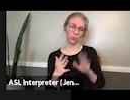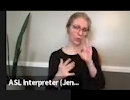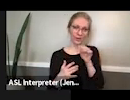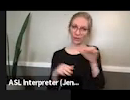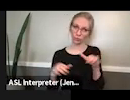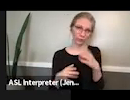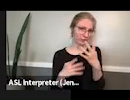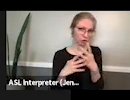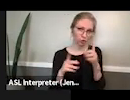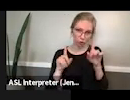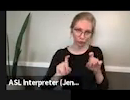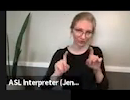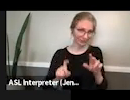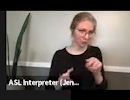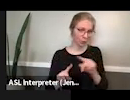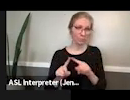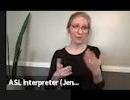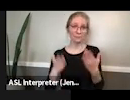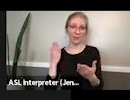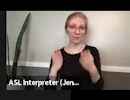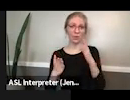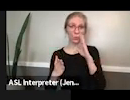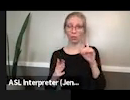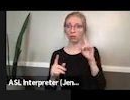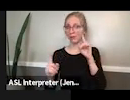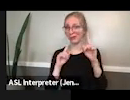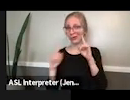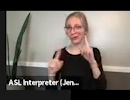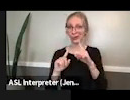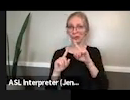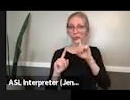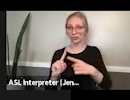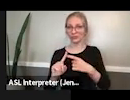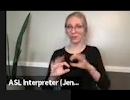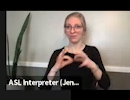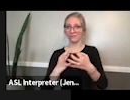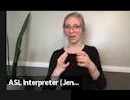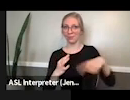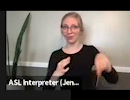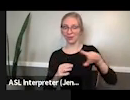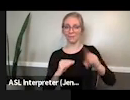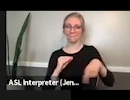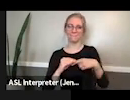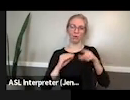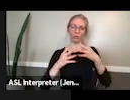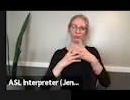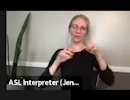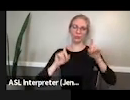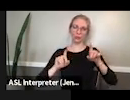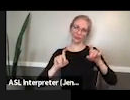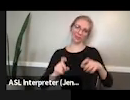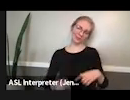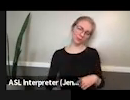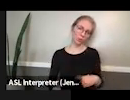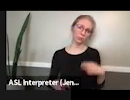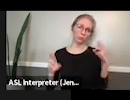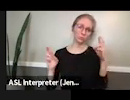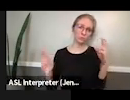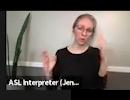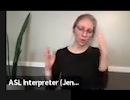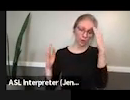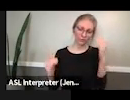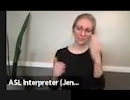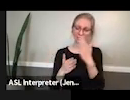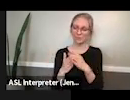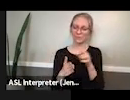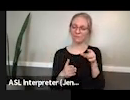field questions from the kid's family about the screening. So I'm hopeful that some of this may give you a